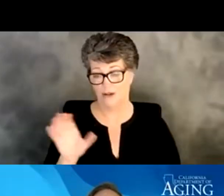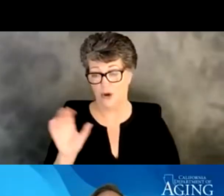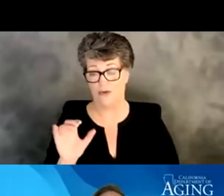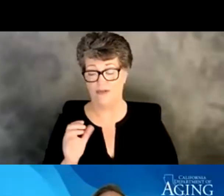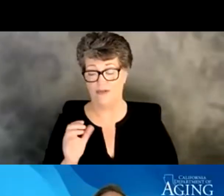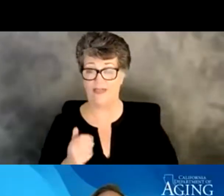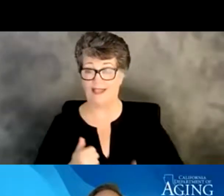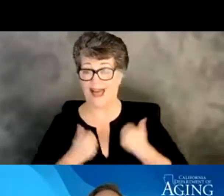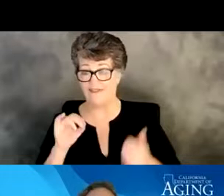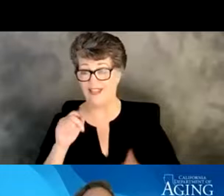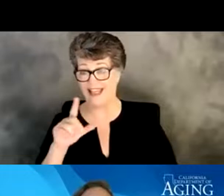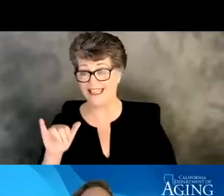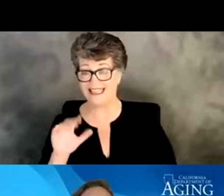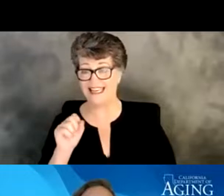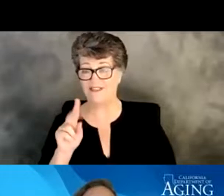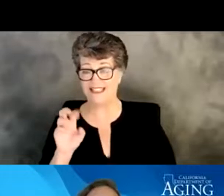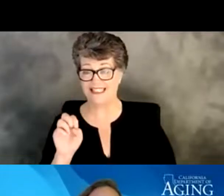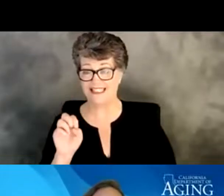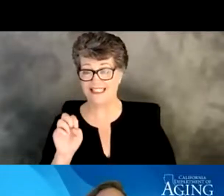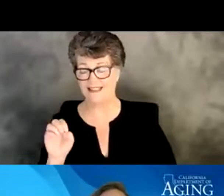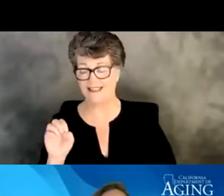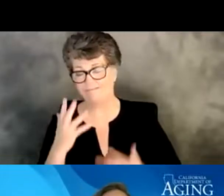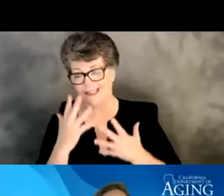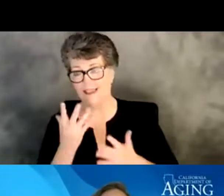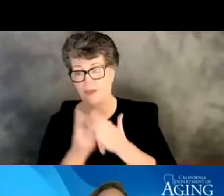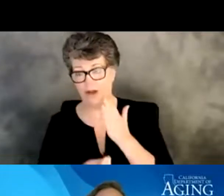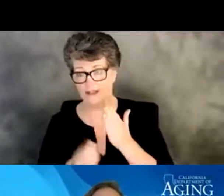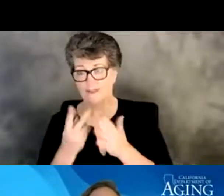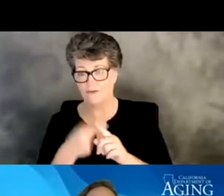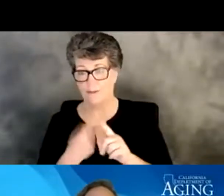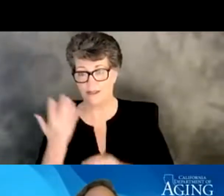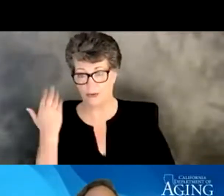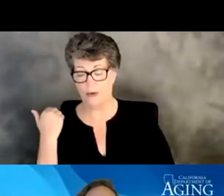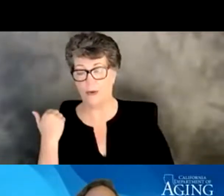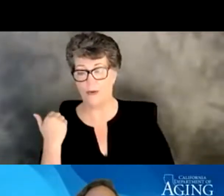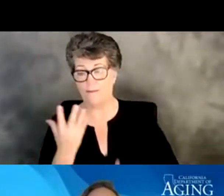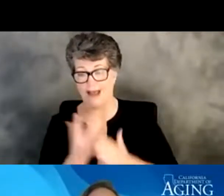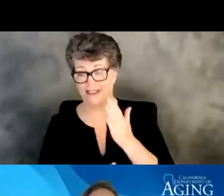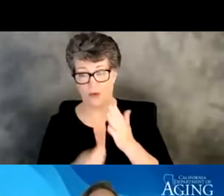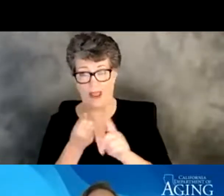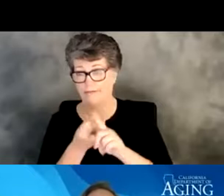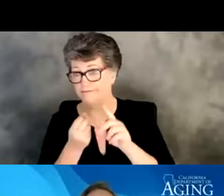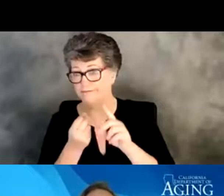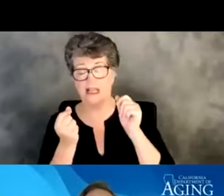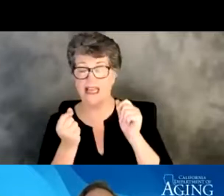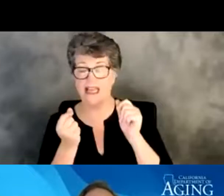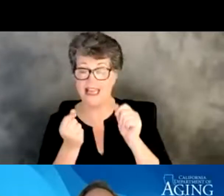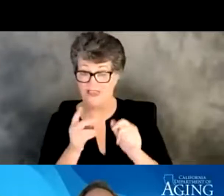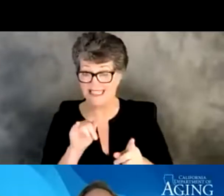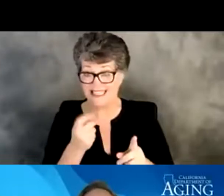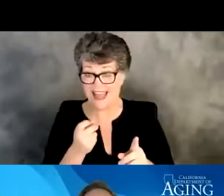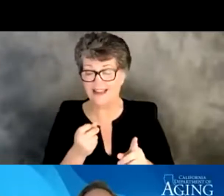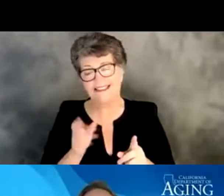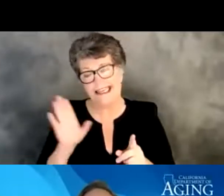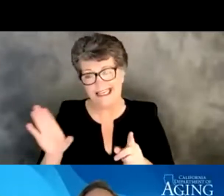Wallace. As Fernando says, we sadly lost Steve Wallace several months ago, passed away unexpectedly. This index is one of his many